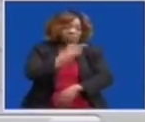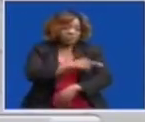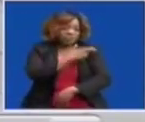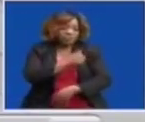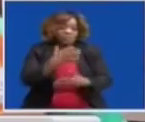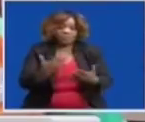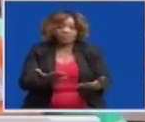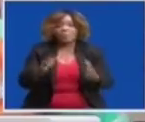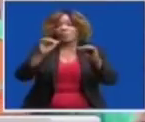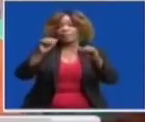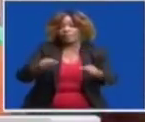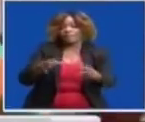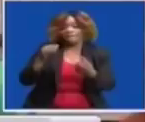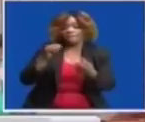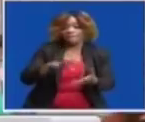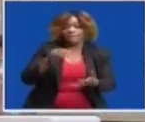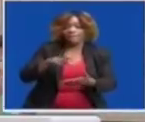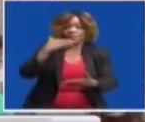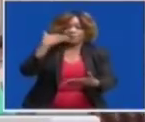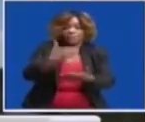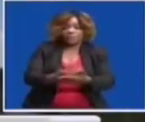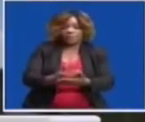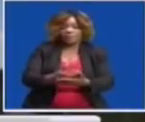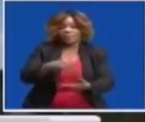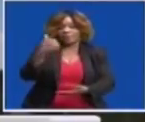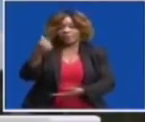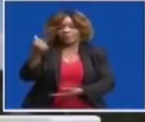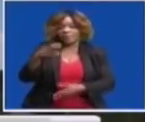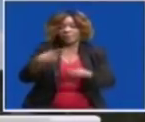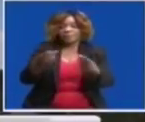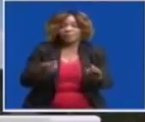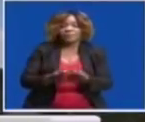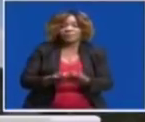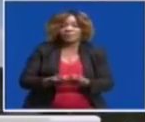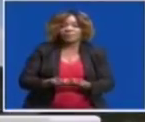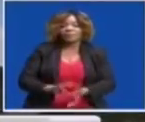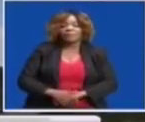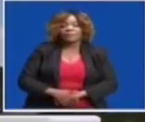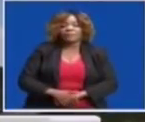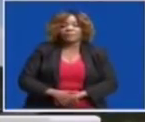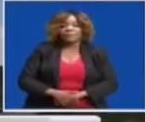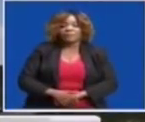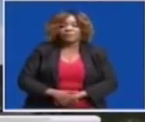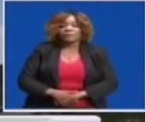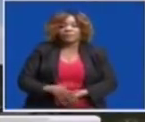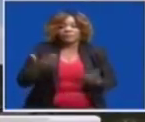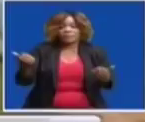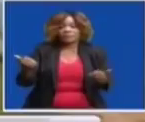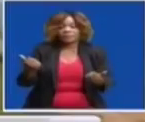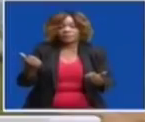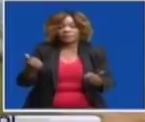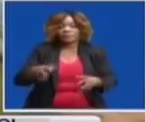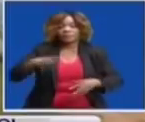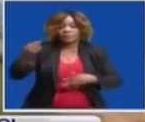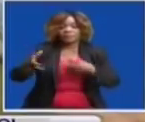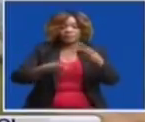We are also able to pump power to Chilanga and vice versa. The $3.5 million substation is now supplying electricity